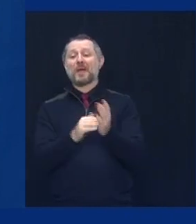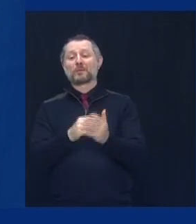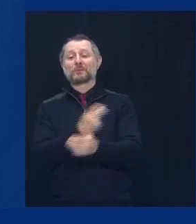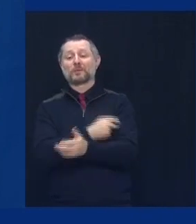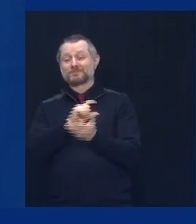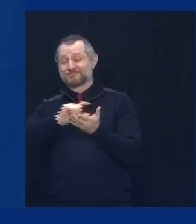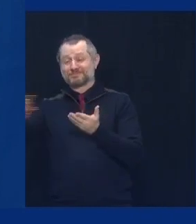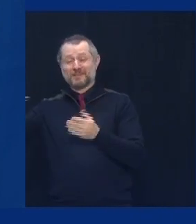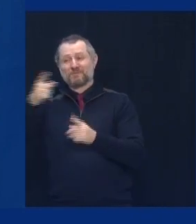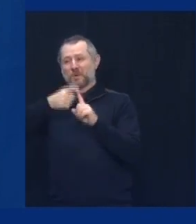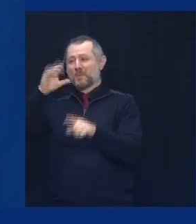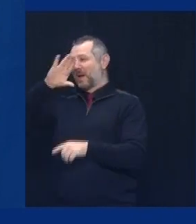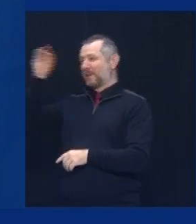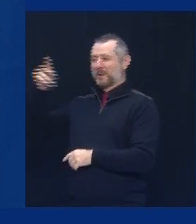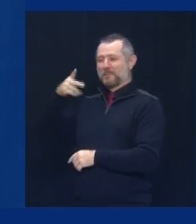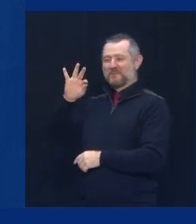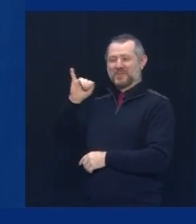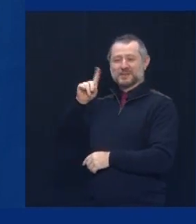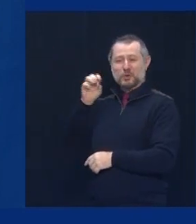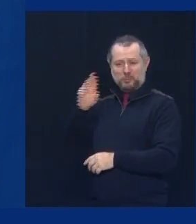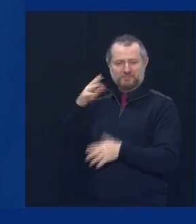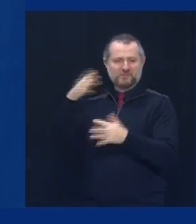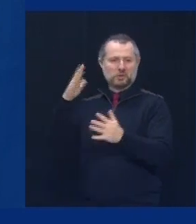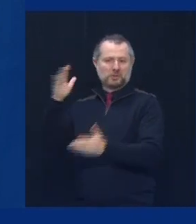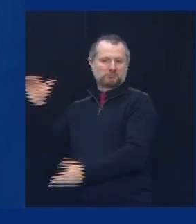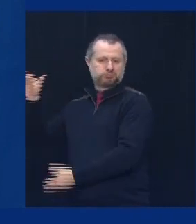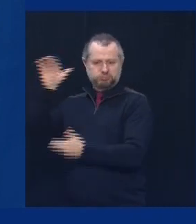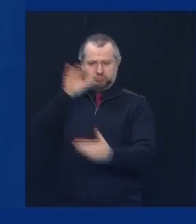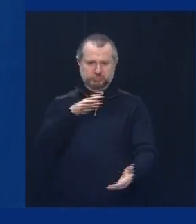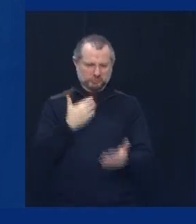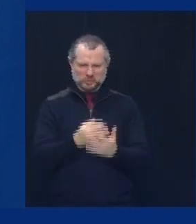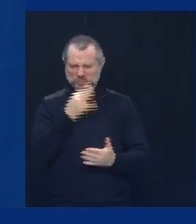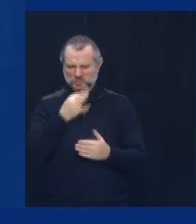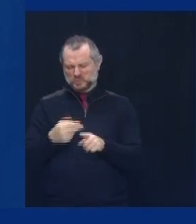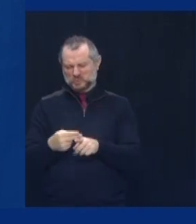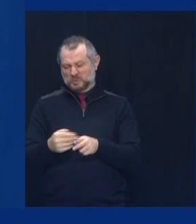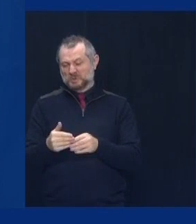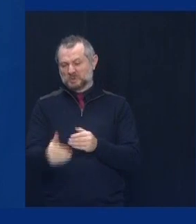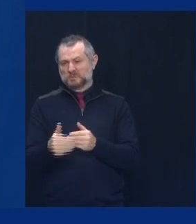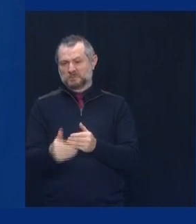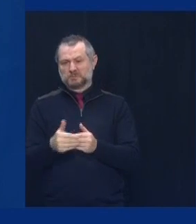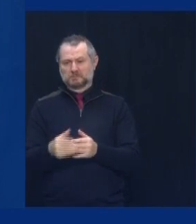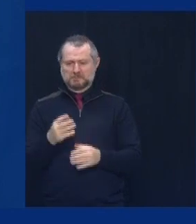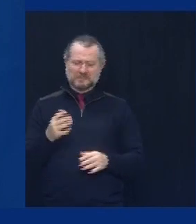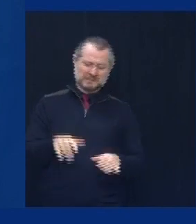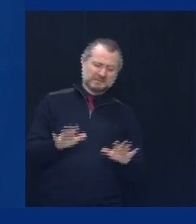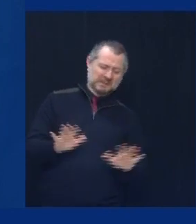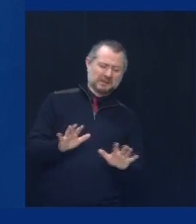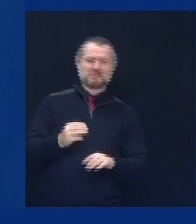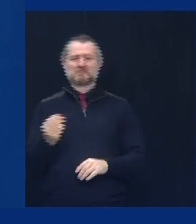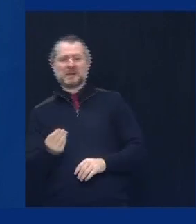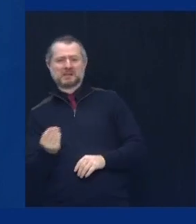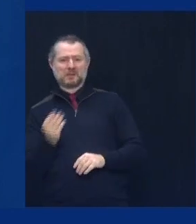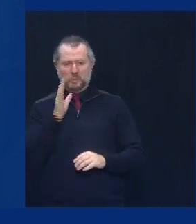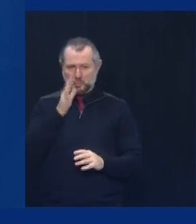we announced should be here imminently, Sunday or Monday. We also will